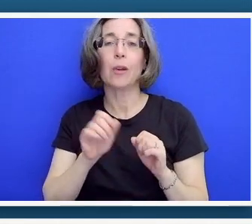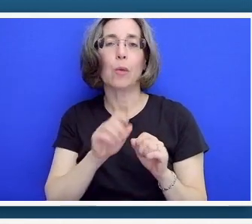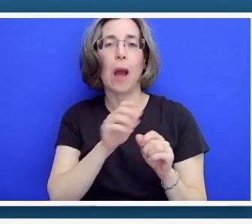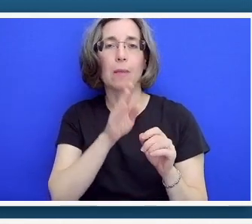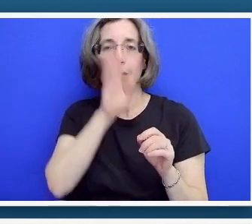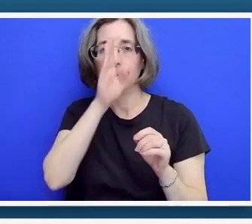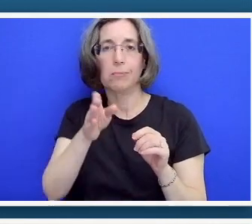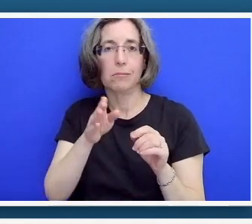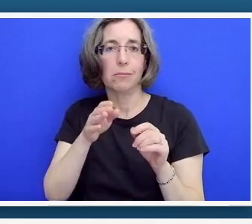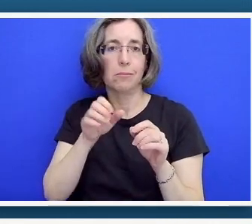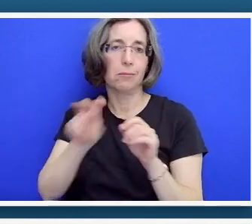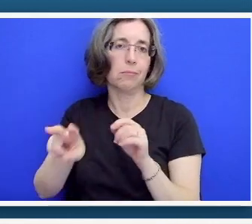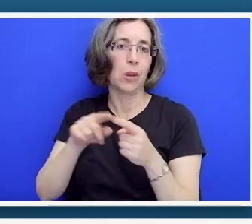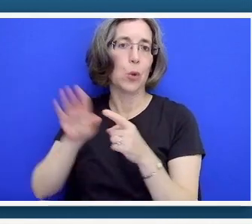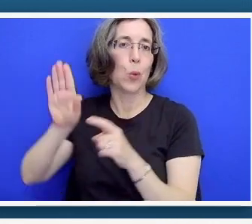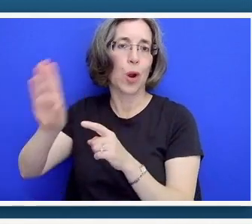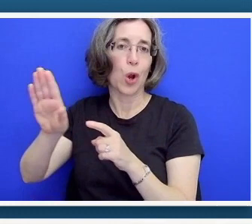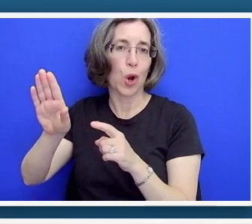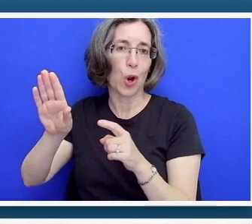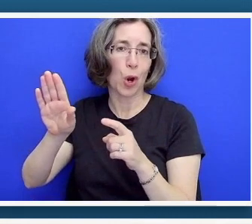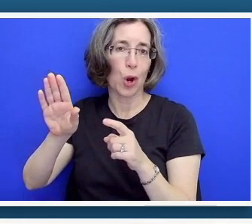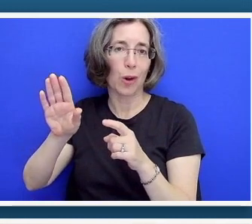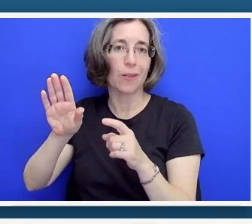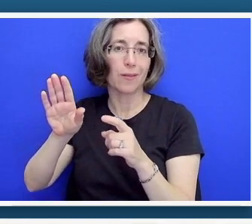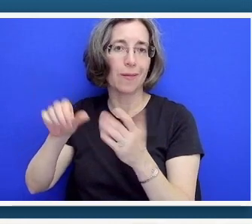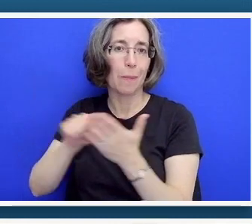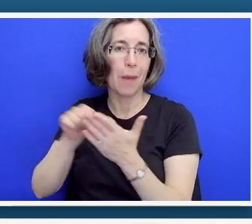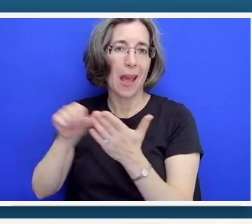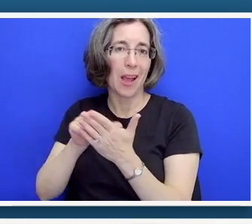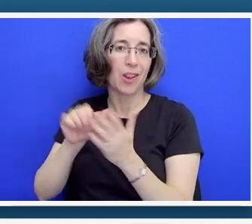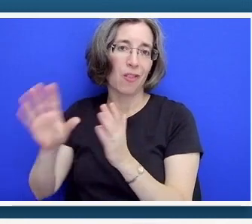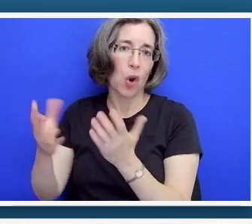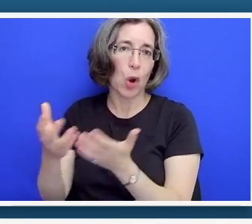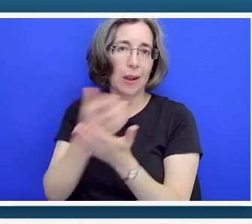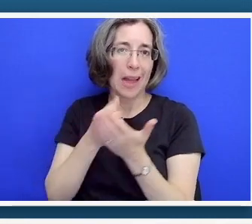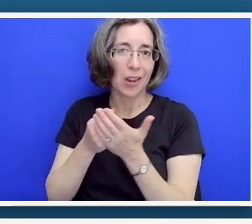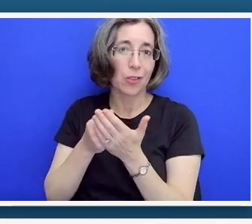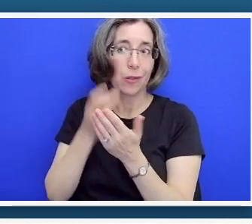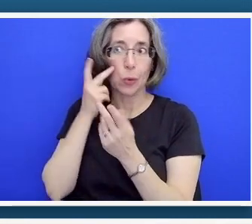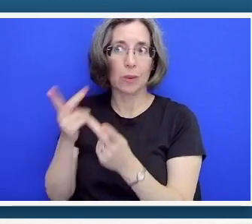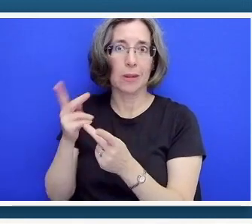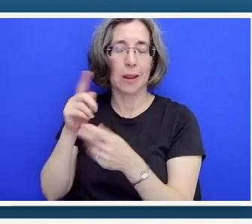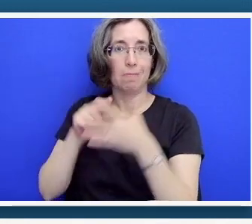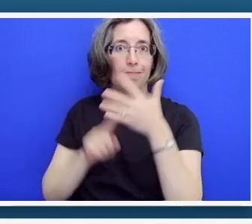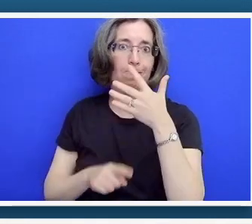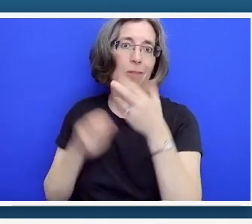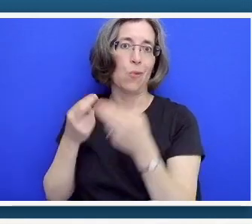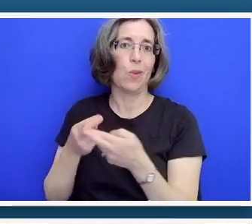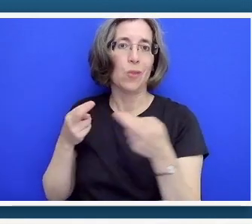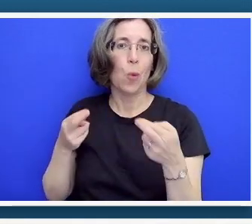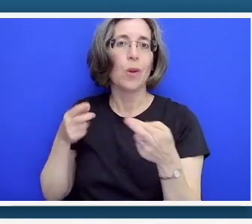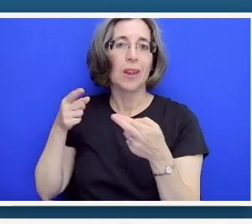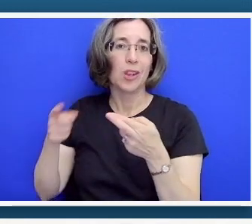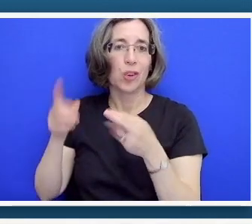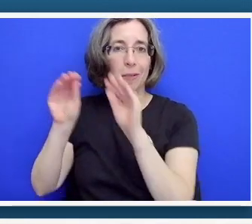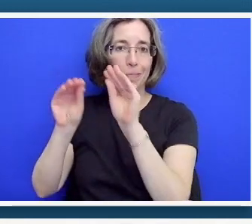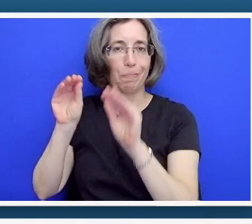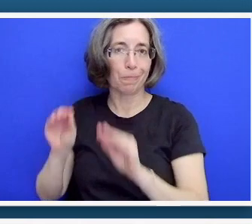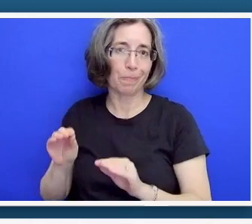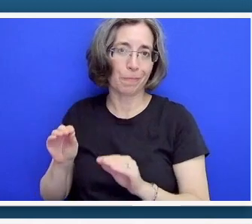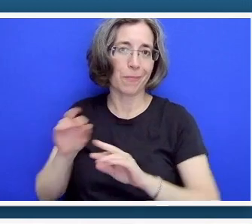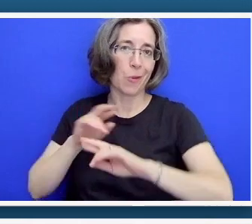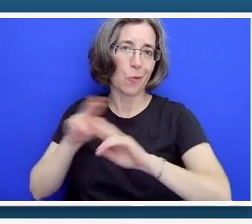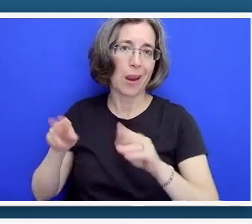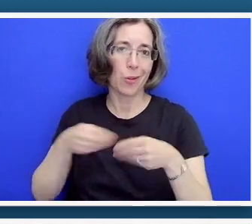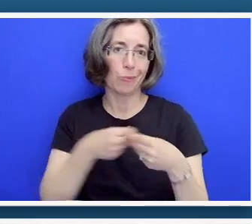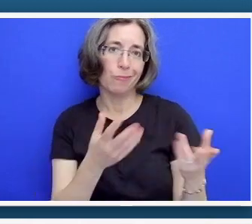that she has developed and is sharing with other educators to adapt and use. Before we move on